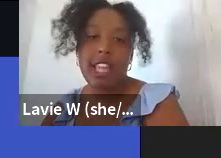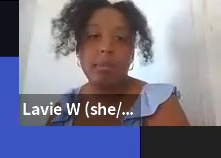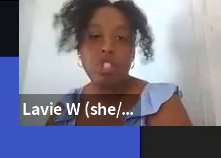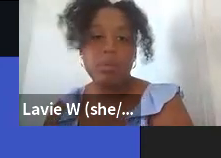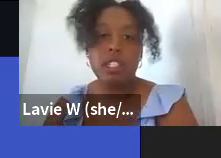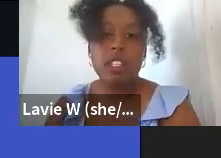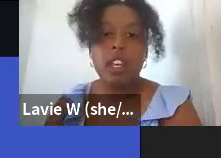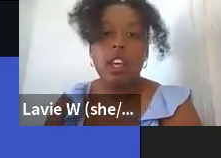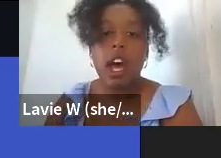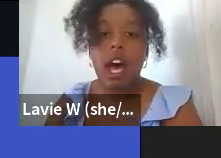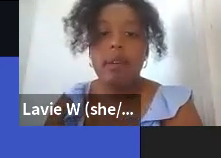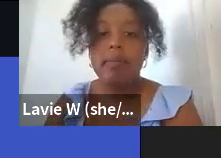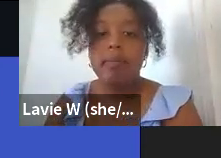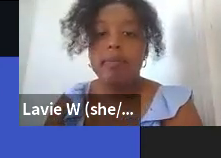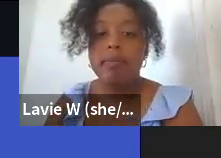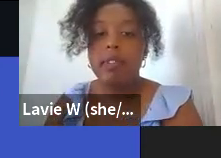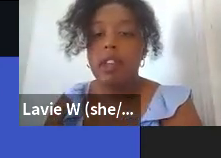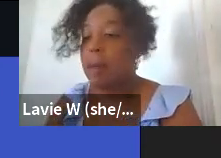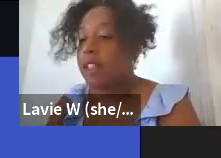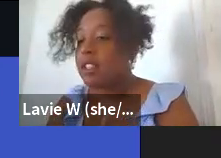the establishment